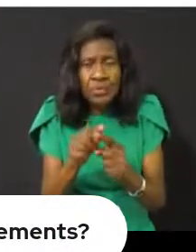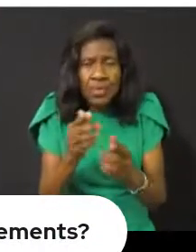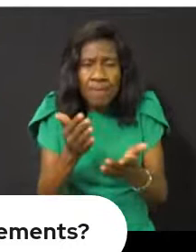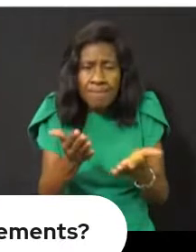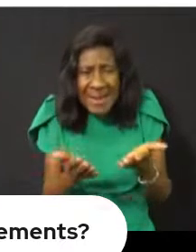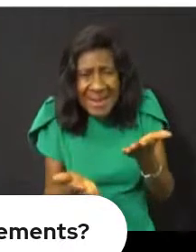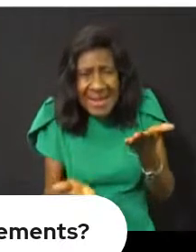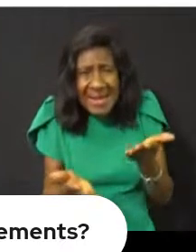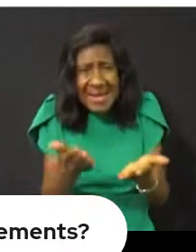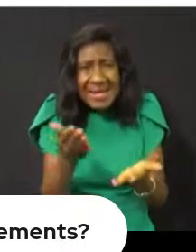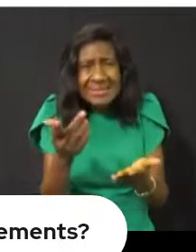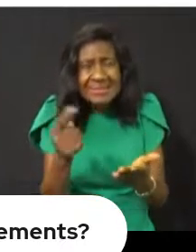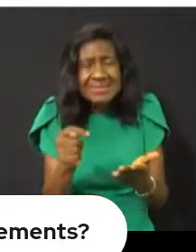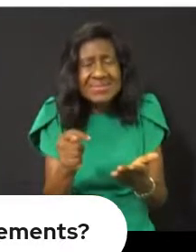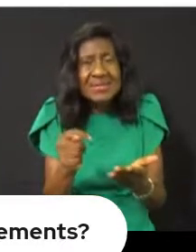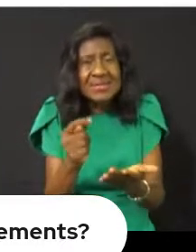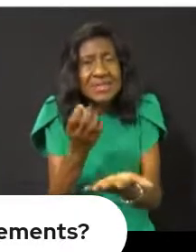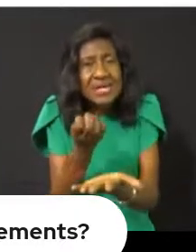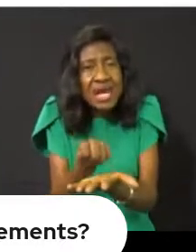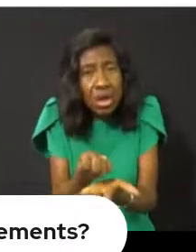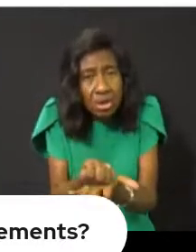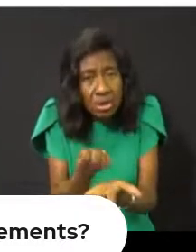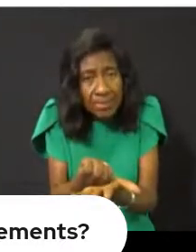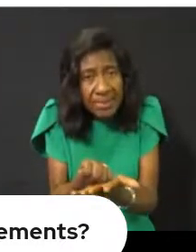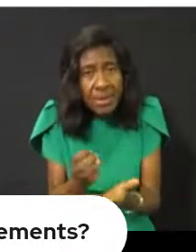socio-economic needs, which is so very important,